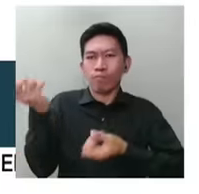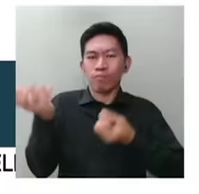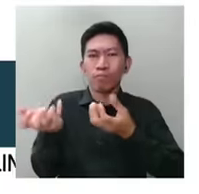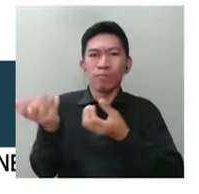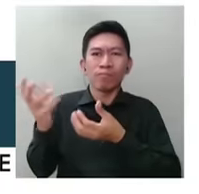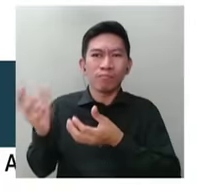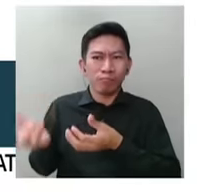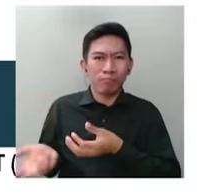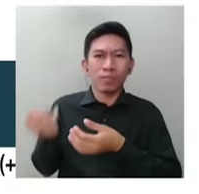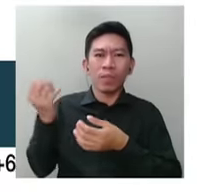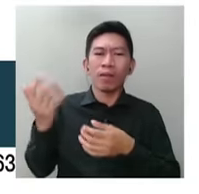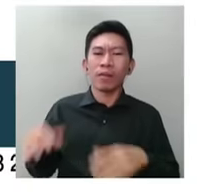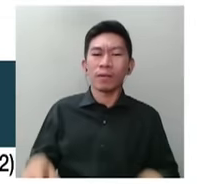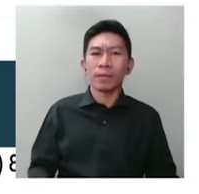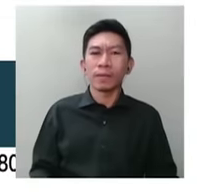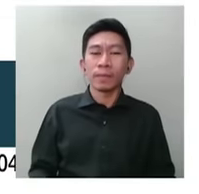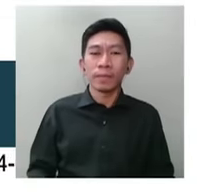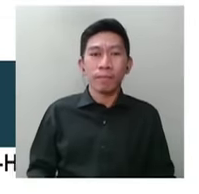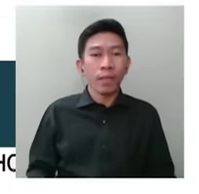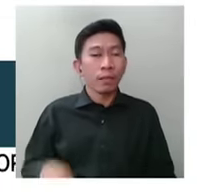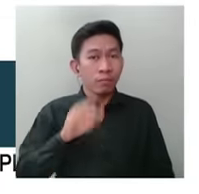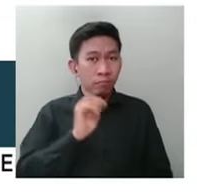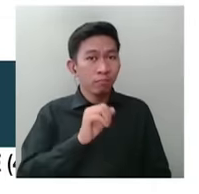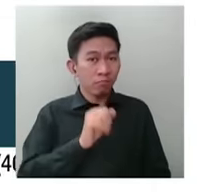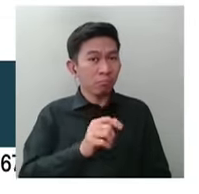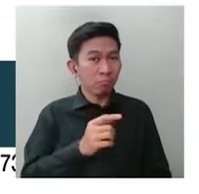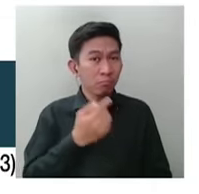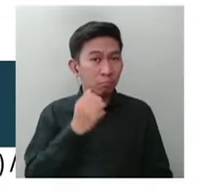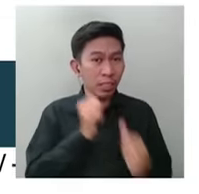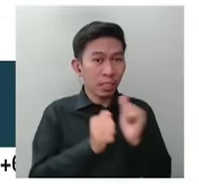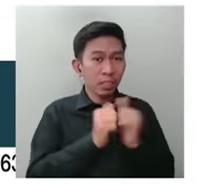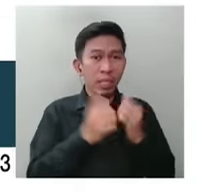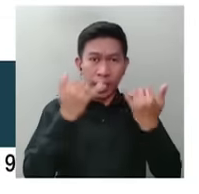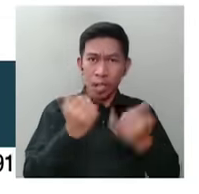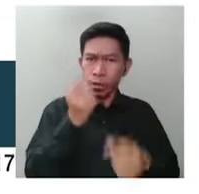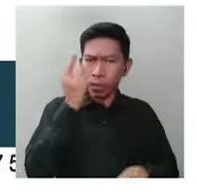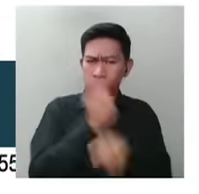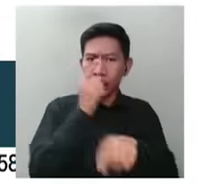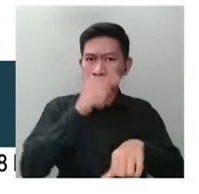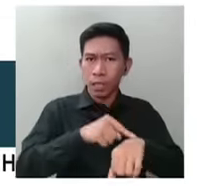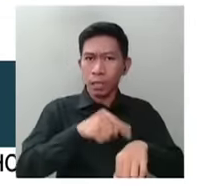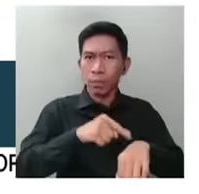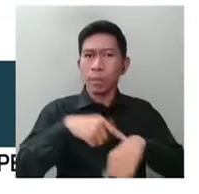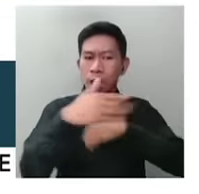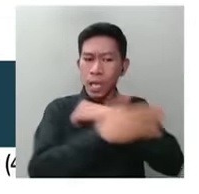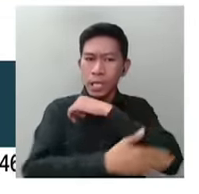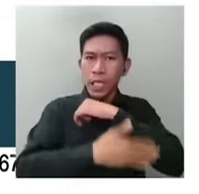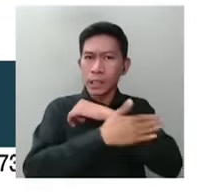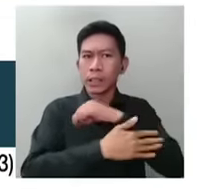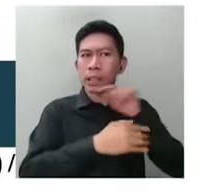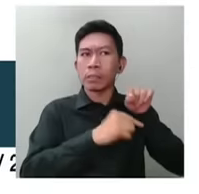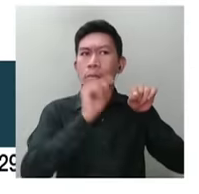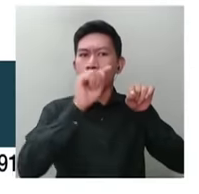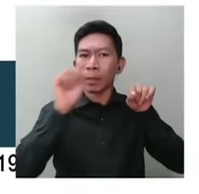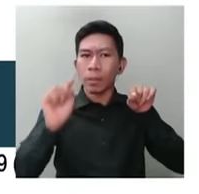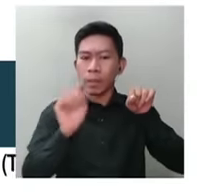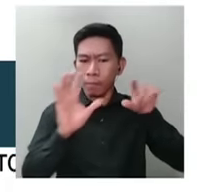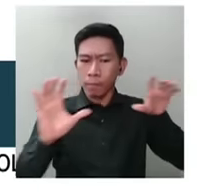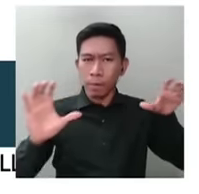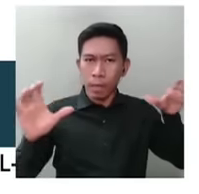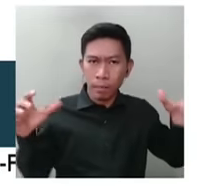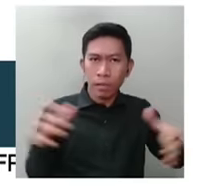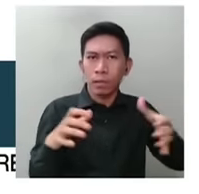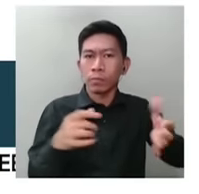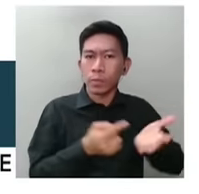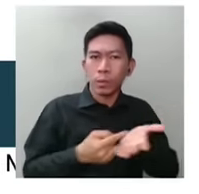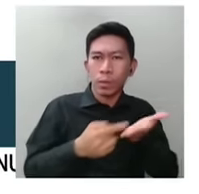territorial claims. Yeah, so you're saying it's about time for these countries to band together, maritime countries and countries that share a border with China.